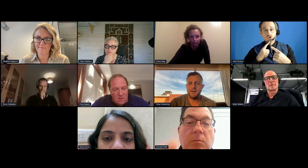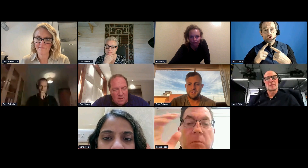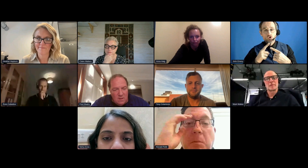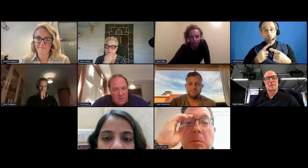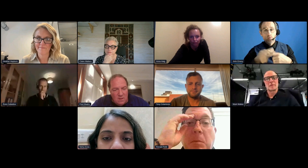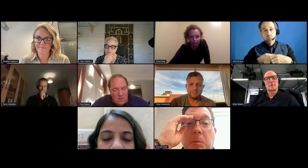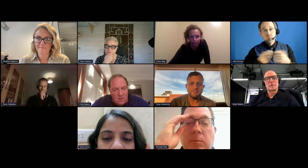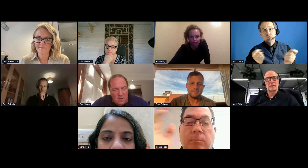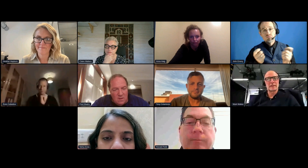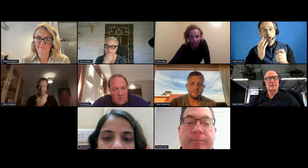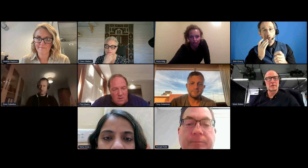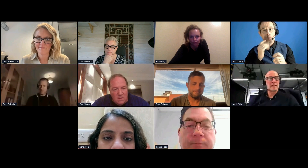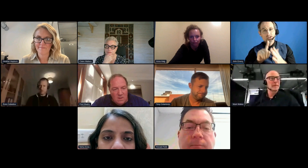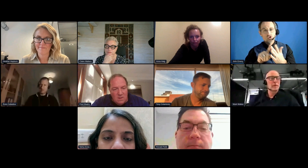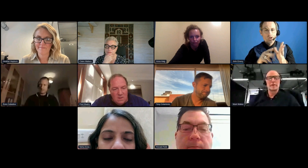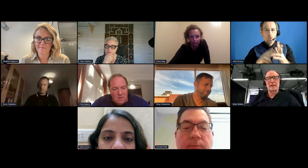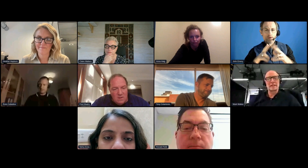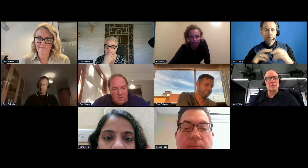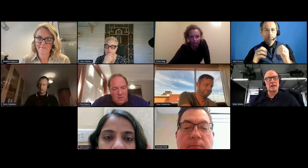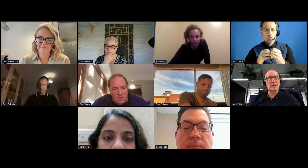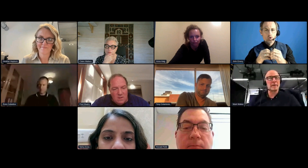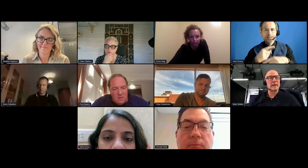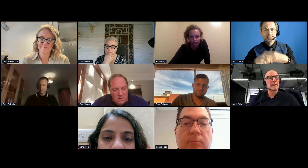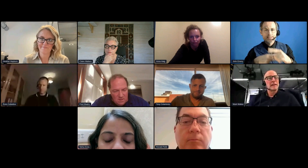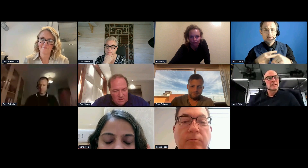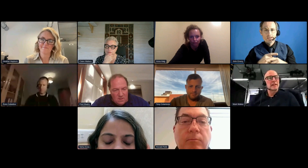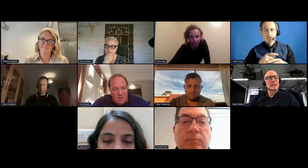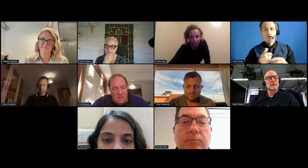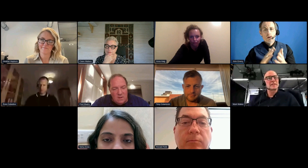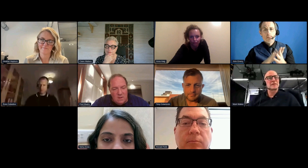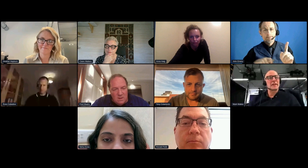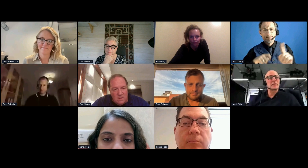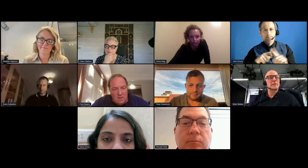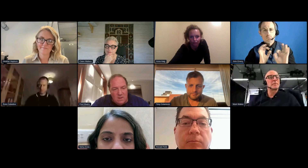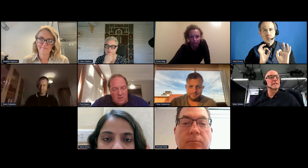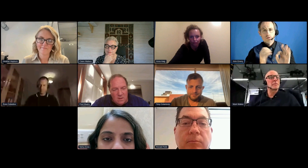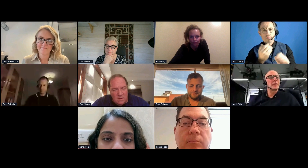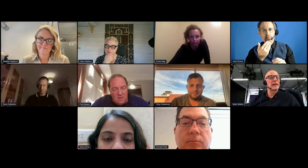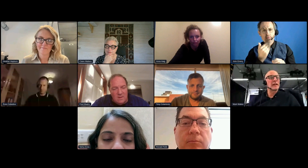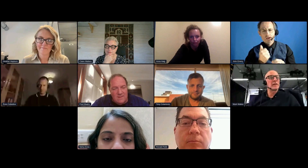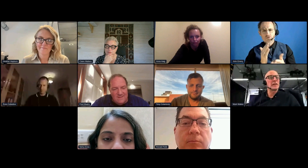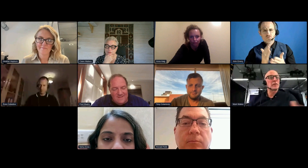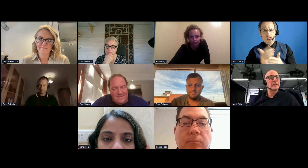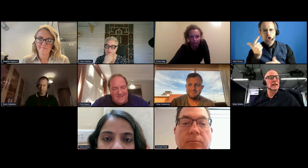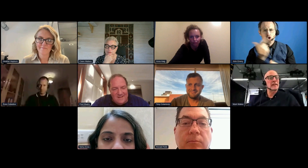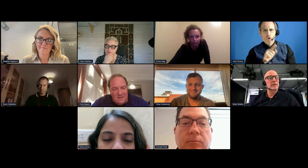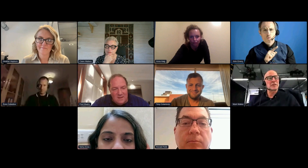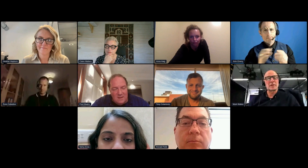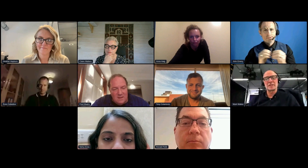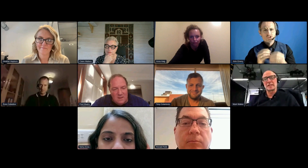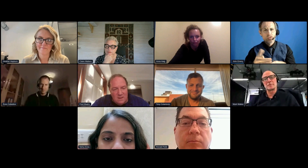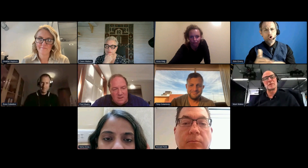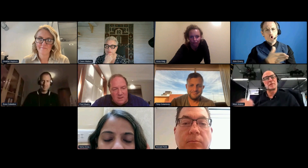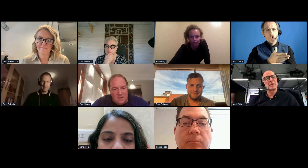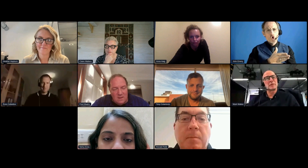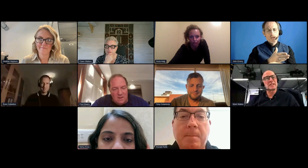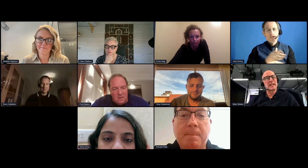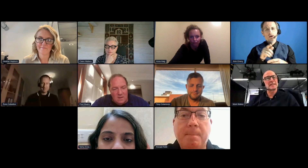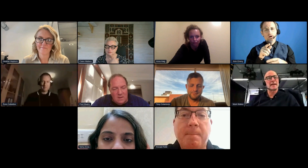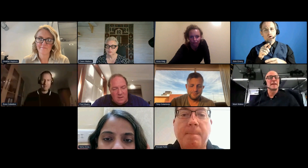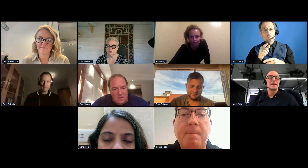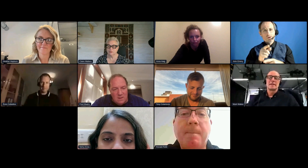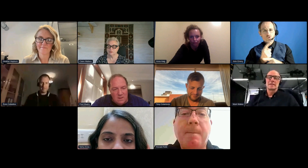of next year. Perfect. Great. Well, thanks so much. I mean, it's a lovely coincidence, Fred, that we picked up on that earlier, and that you're at that crossroads in terms of